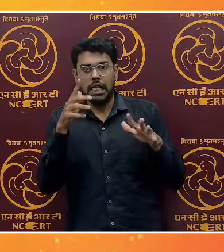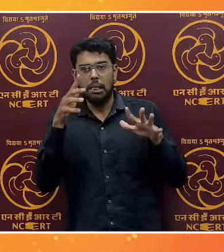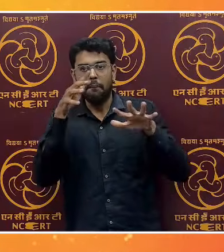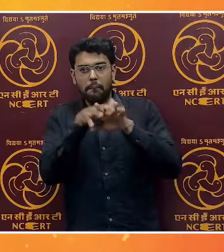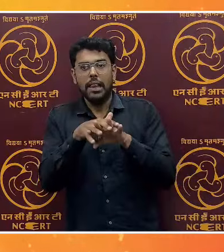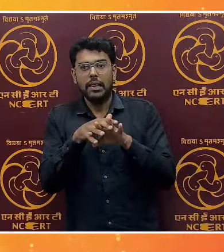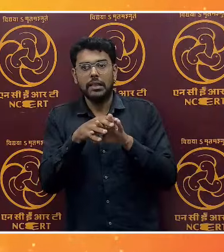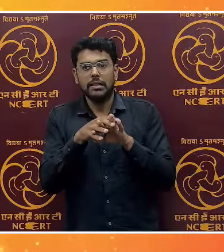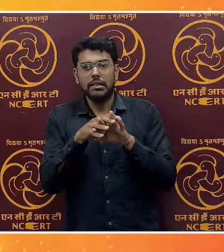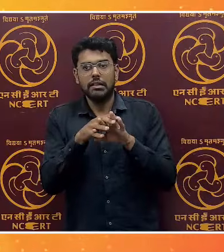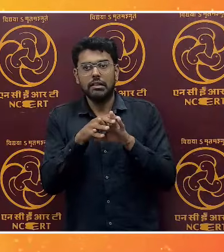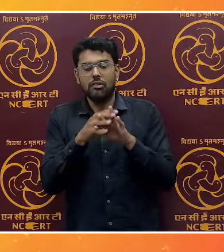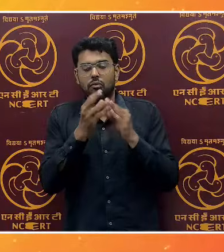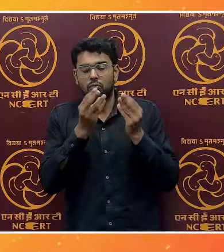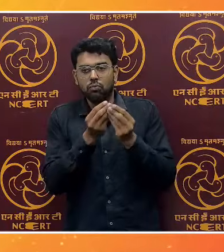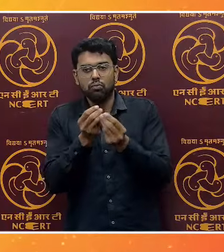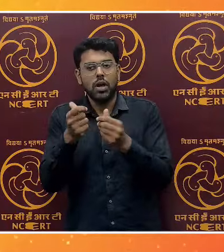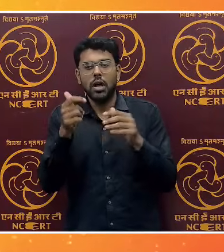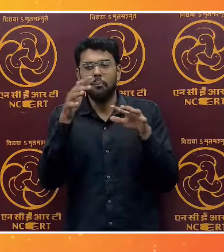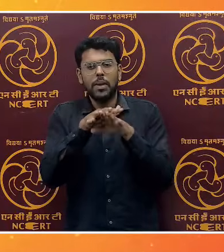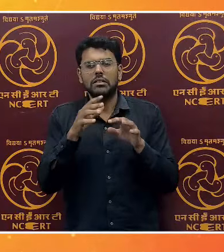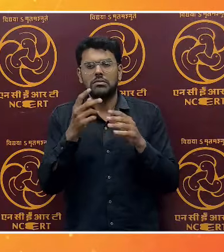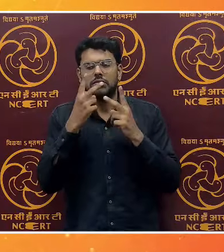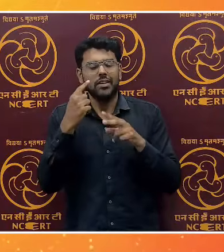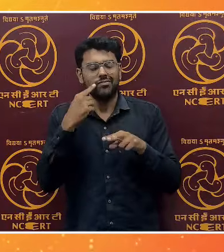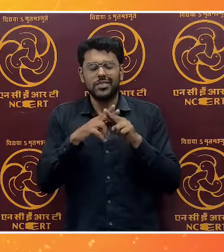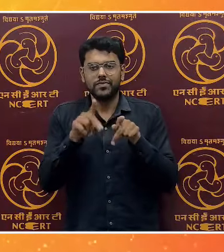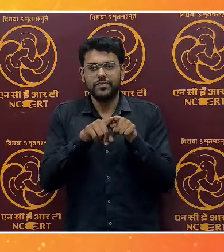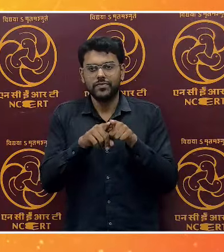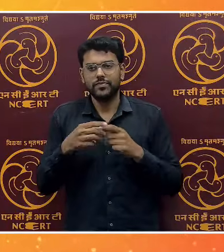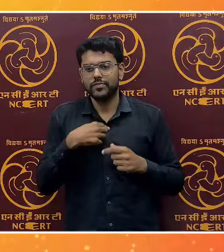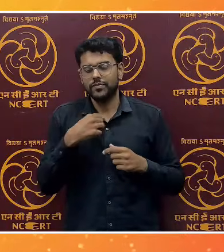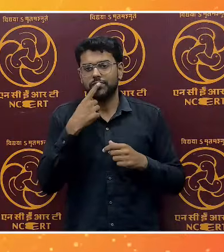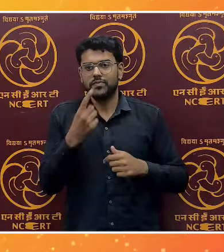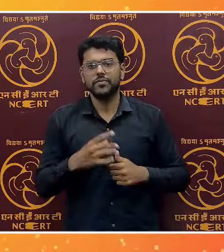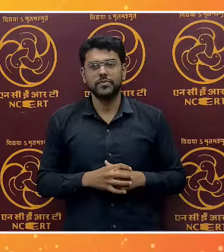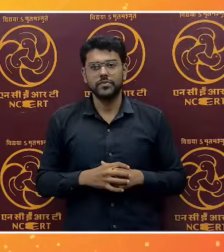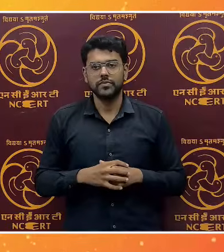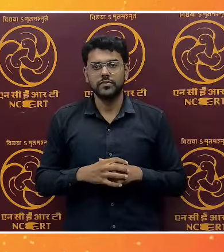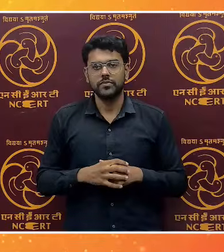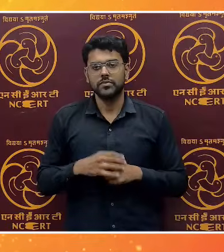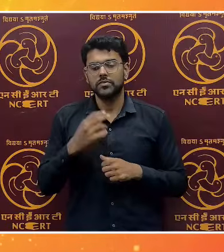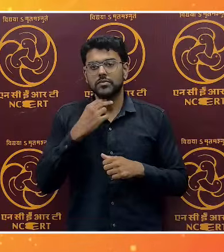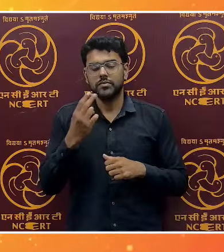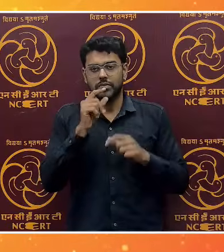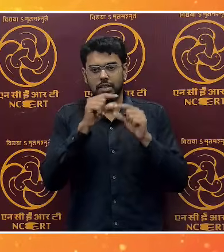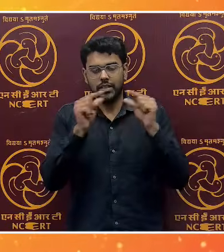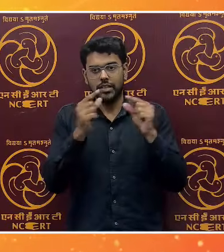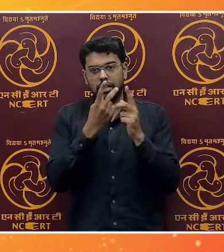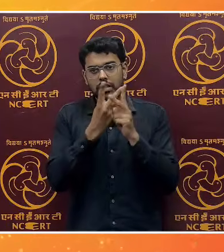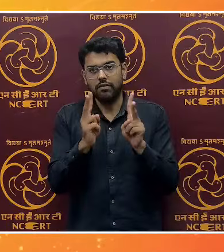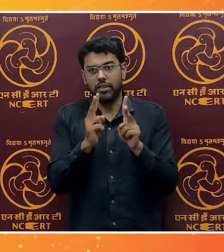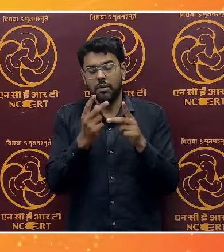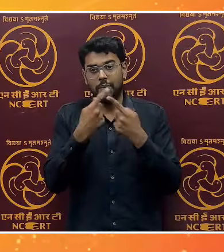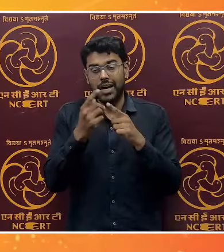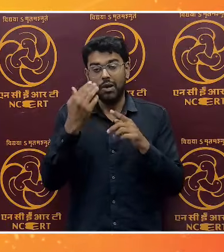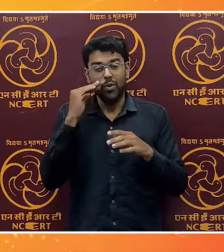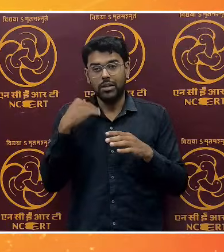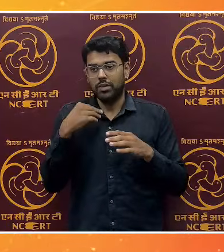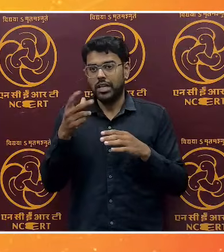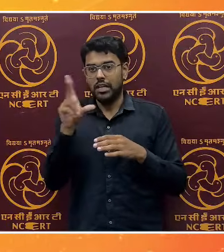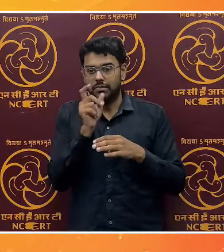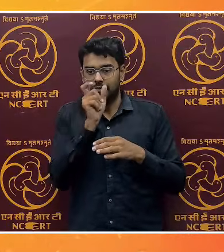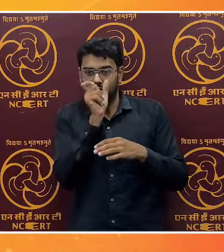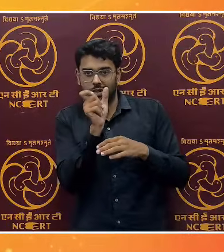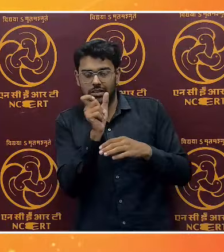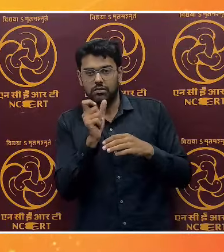flow. Oh. Because I'm like, if I was saying the dialogue in a different flow, but when I repeat the dialogue,